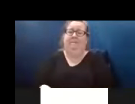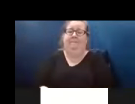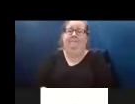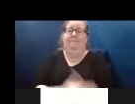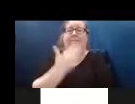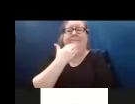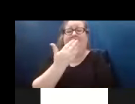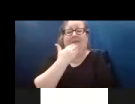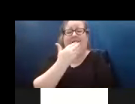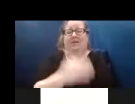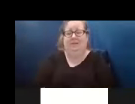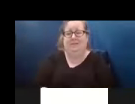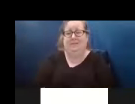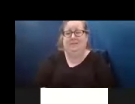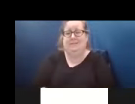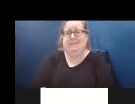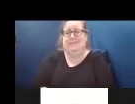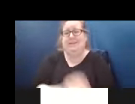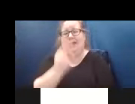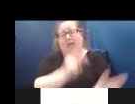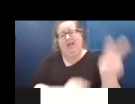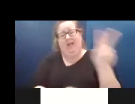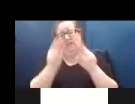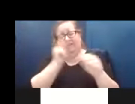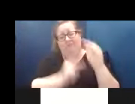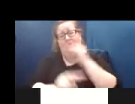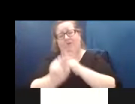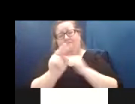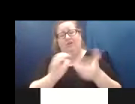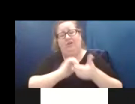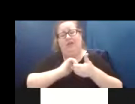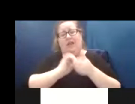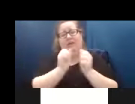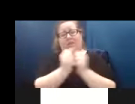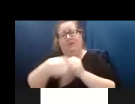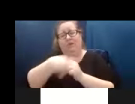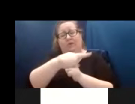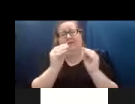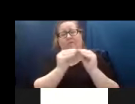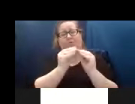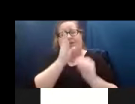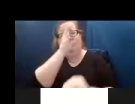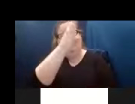Thanks for joining. Thanks. I look forward to collaborating with you more in the future.